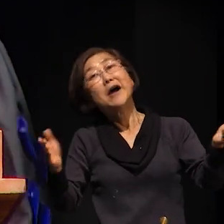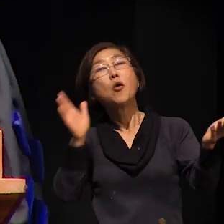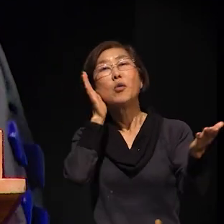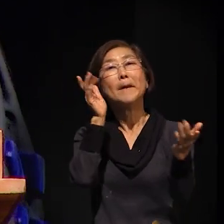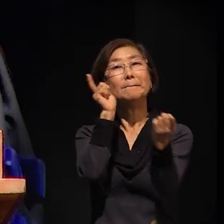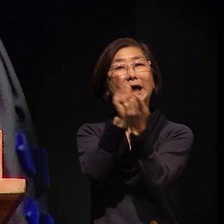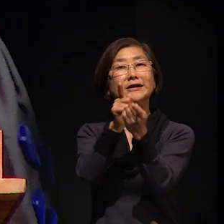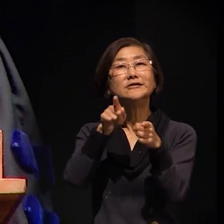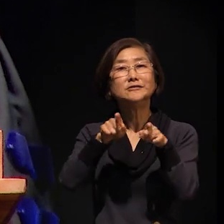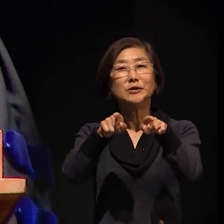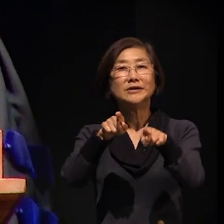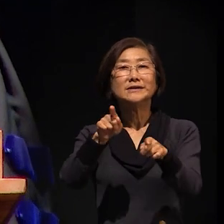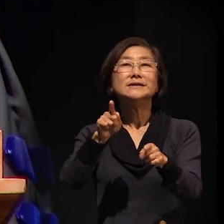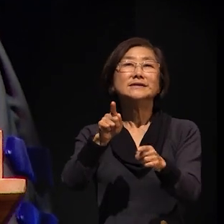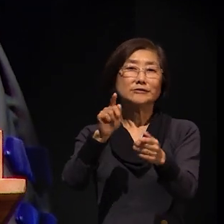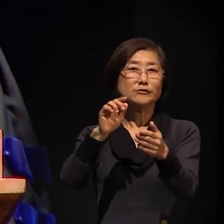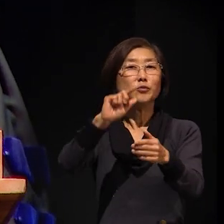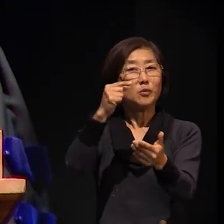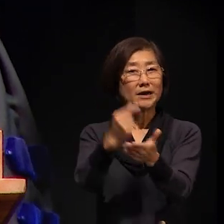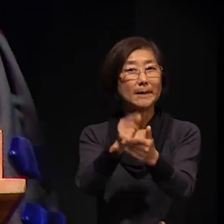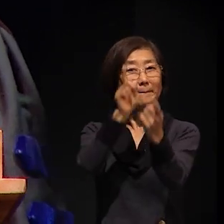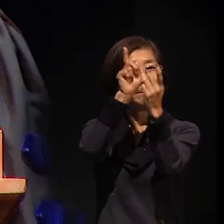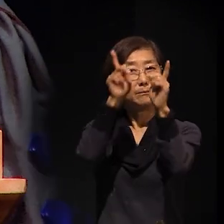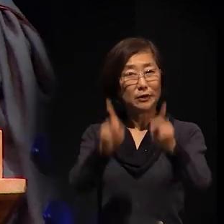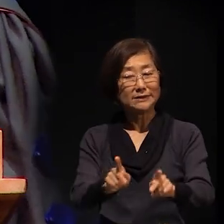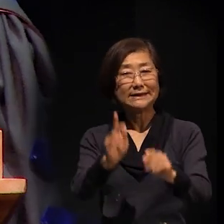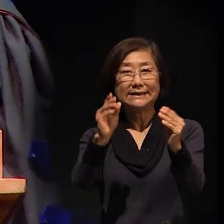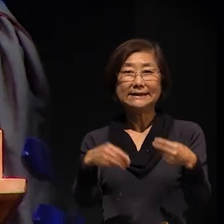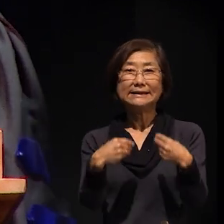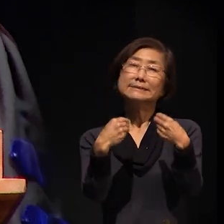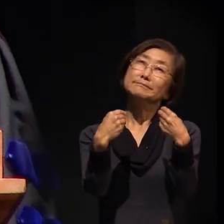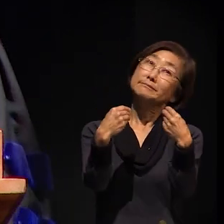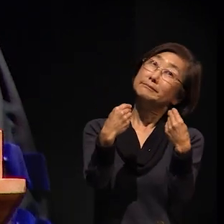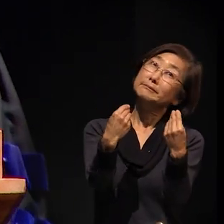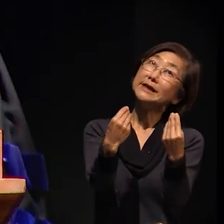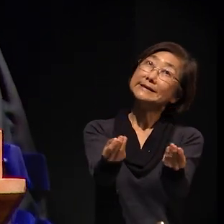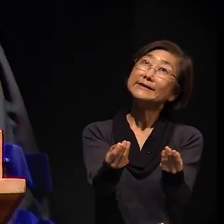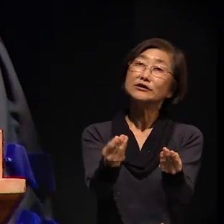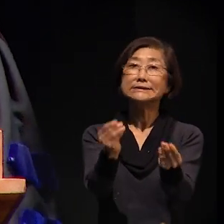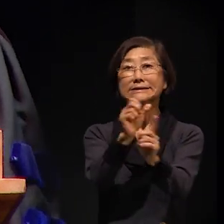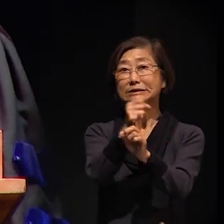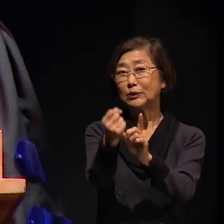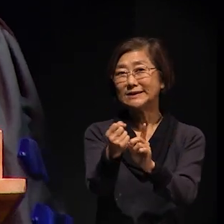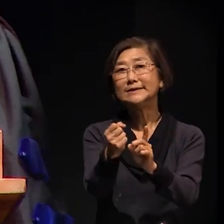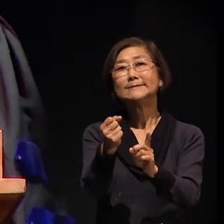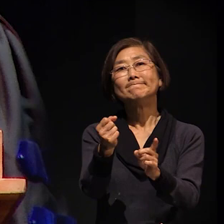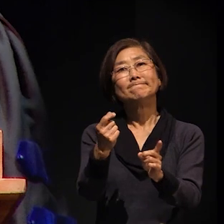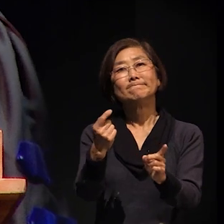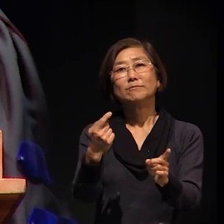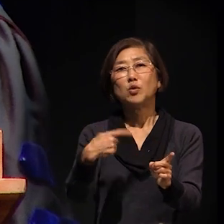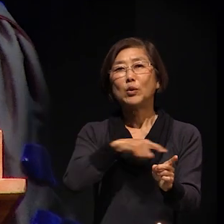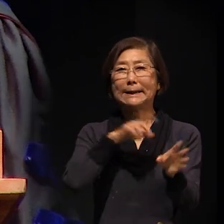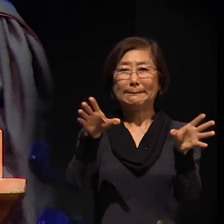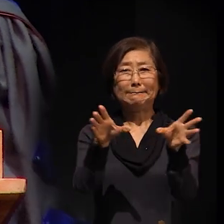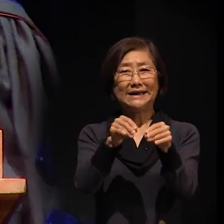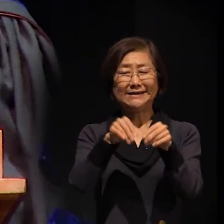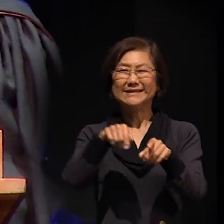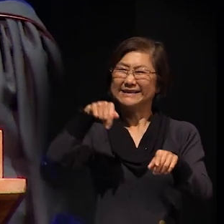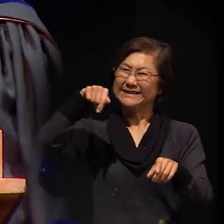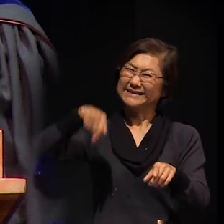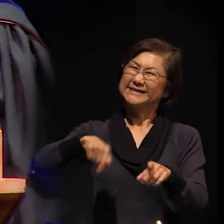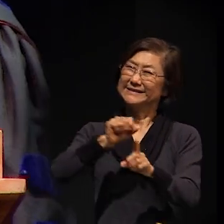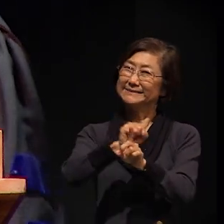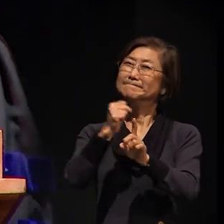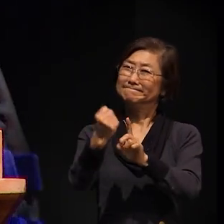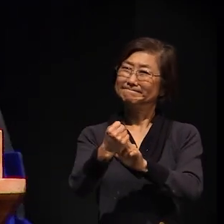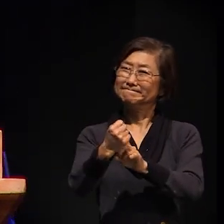well, I would have met you at commencement in person, but given the circumstances, we are meeting under